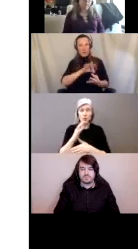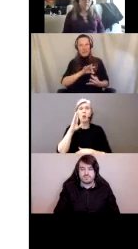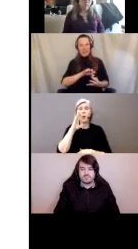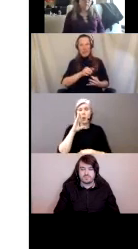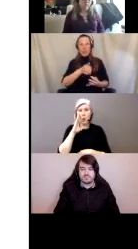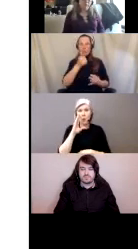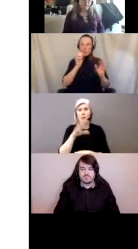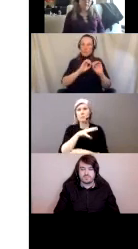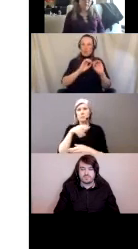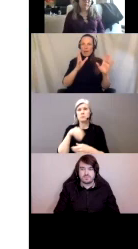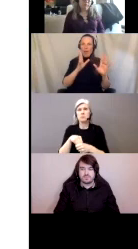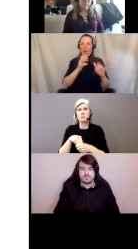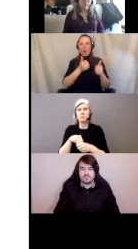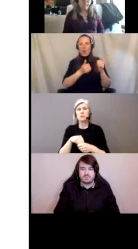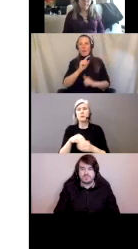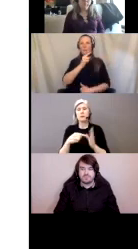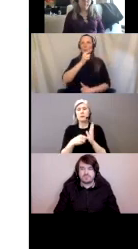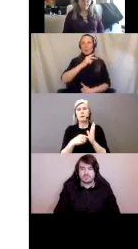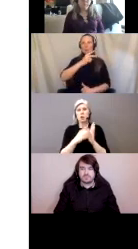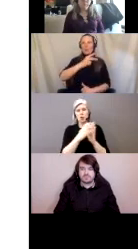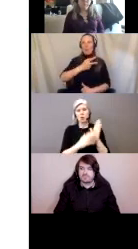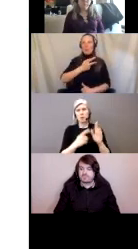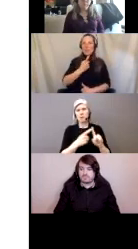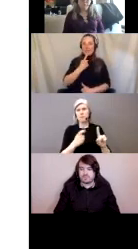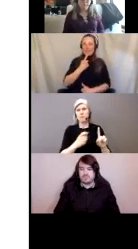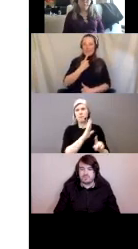night. It's much more detailed,